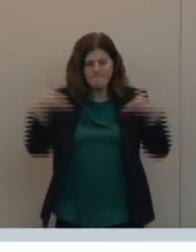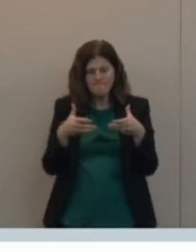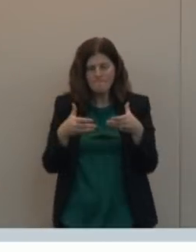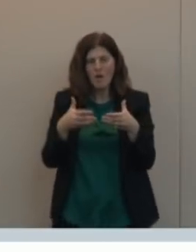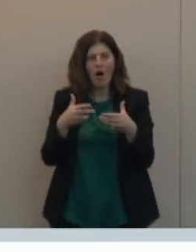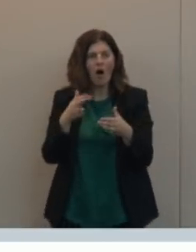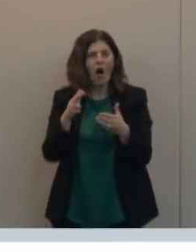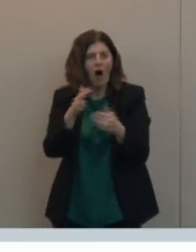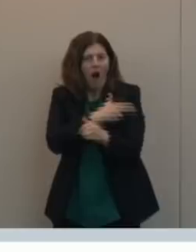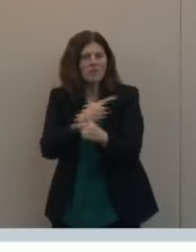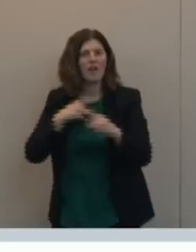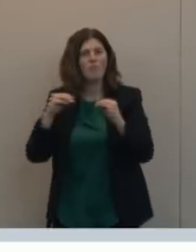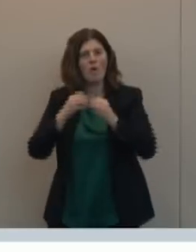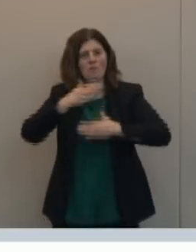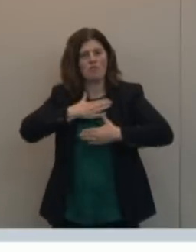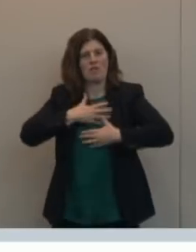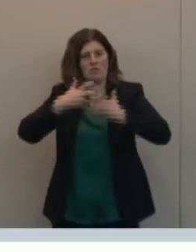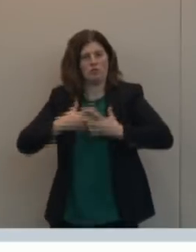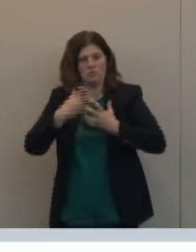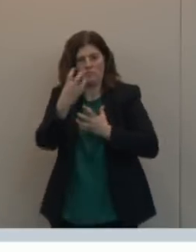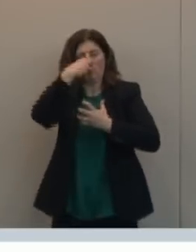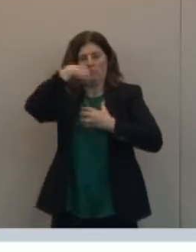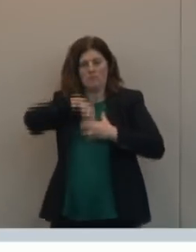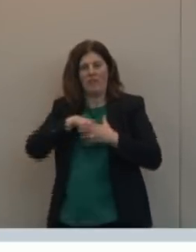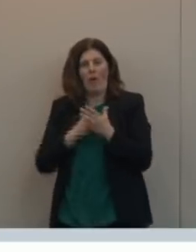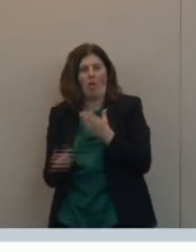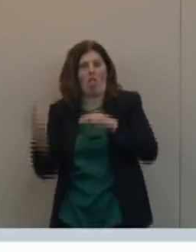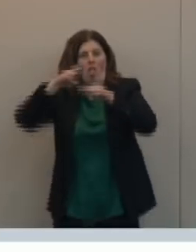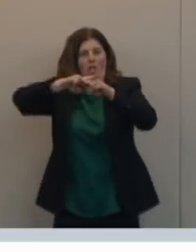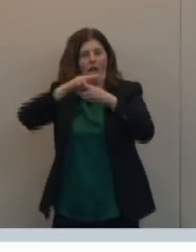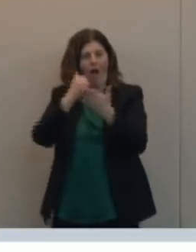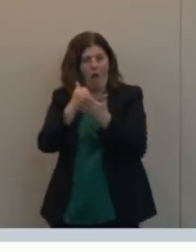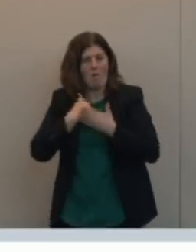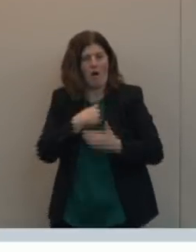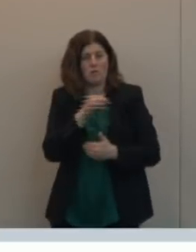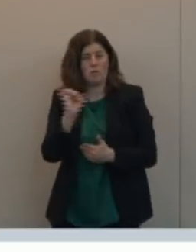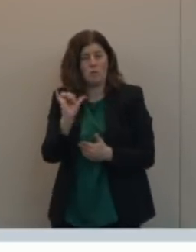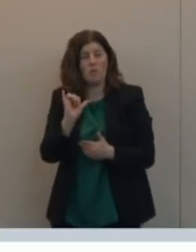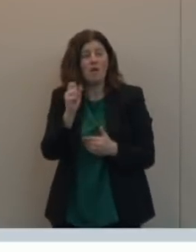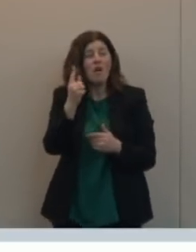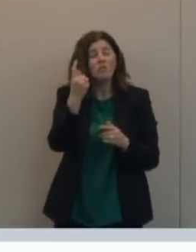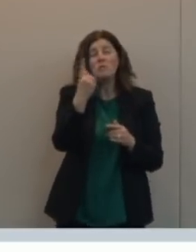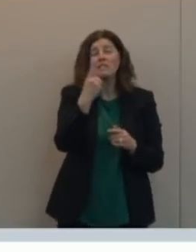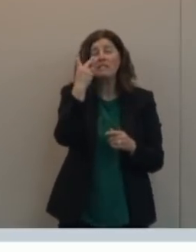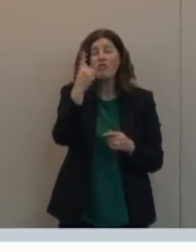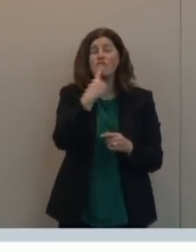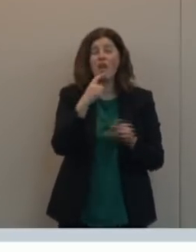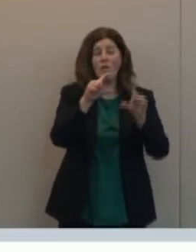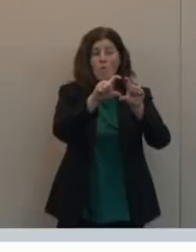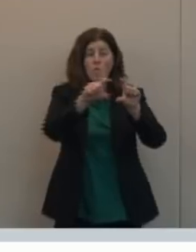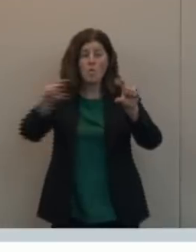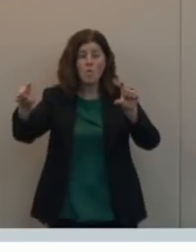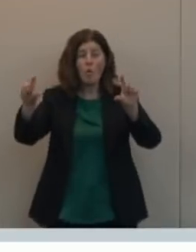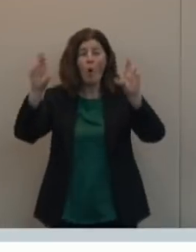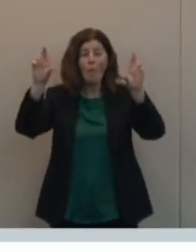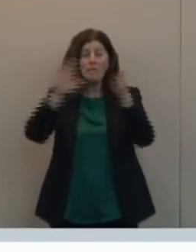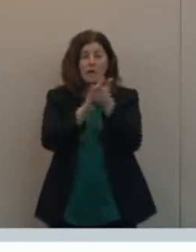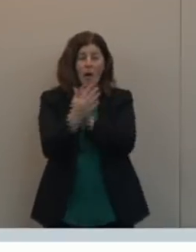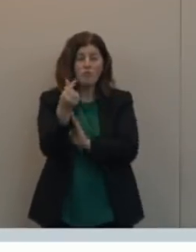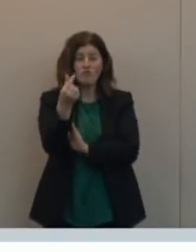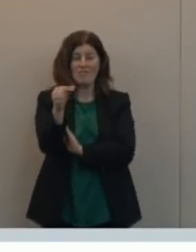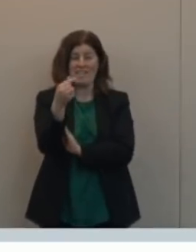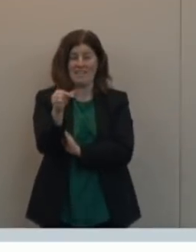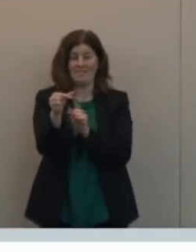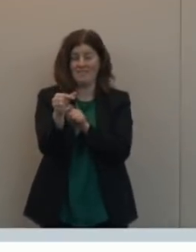their ventilators, we'll also put that in the equation, because what we're trying to do is turn all those red bars into green bars where we have a little bit